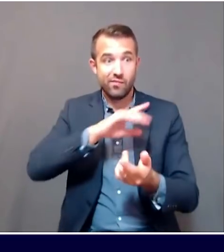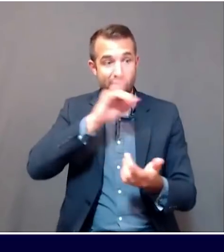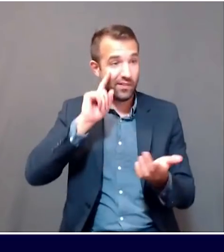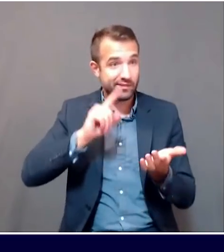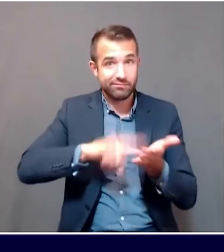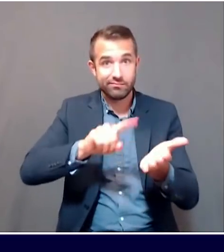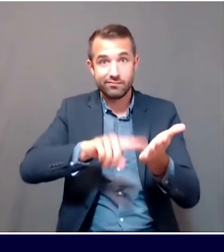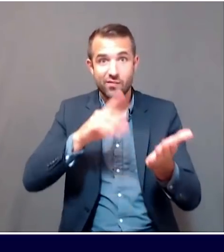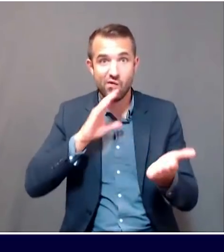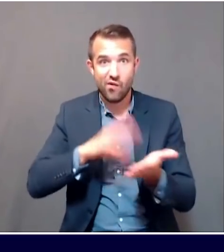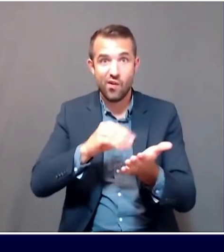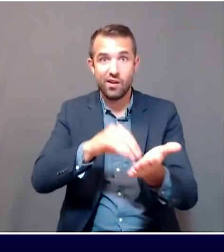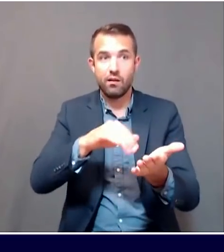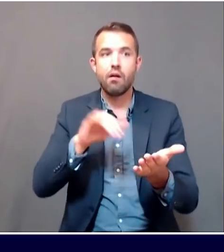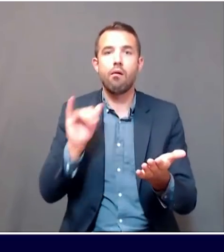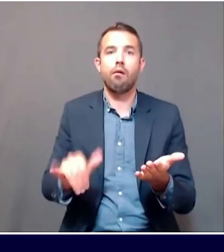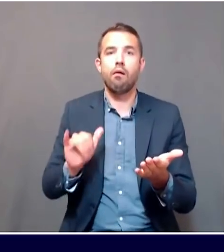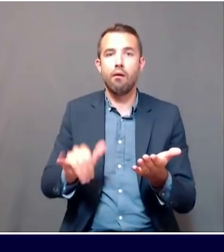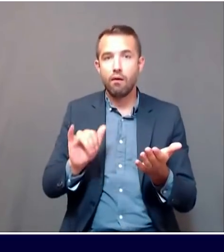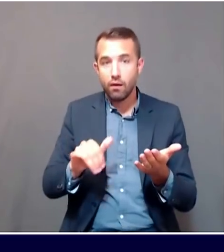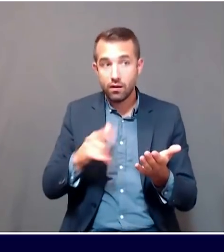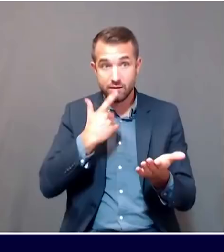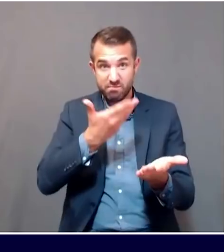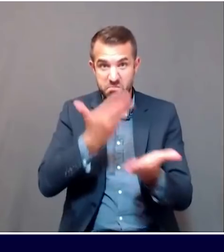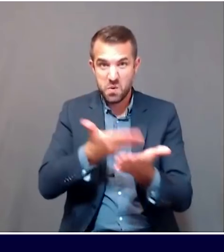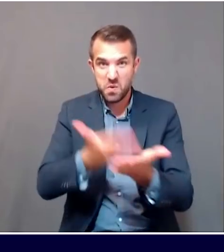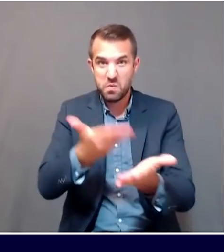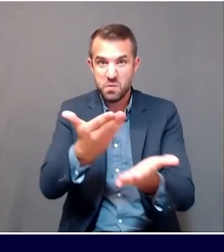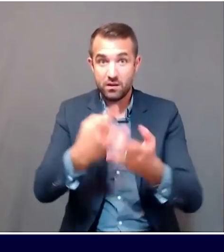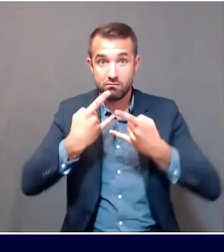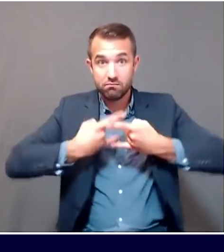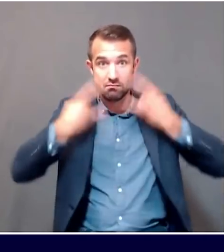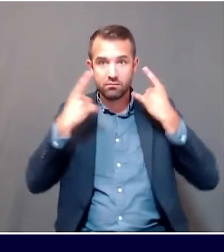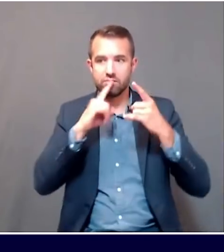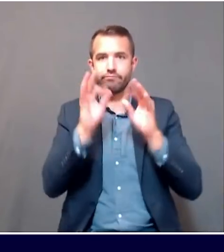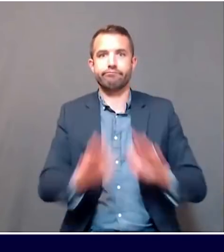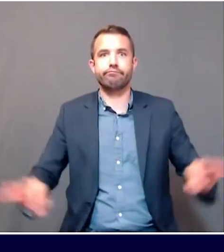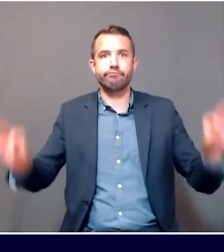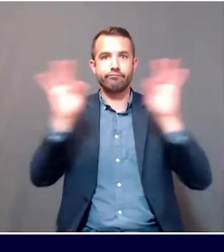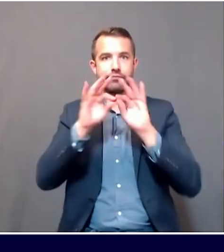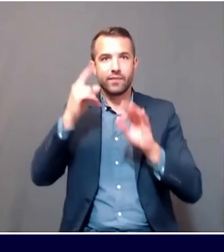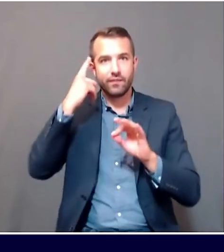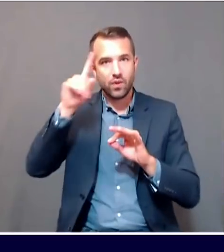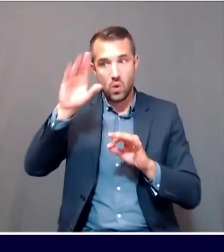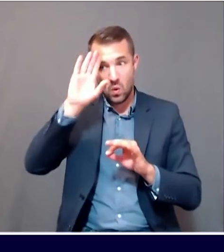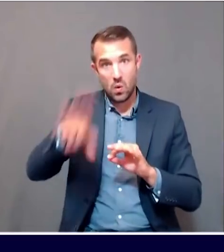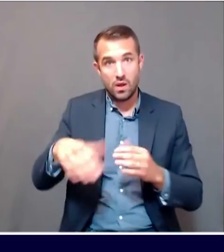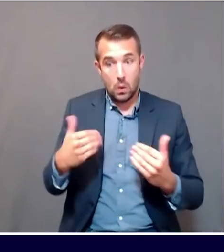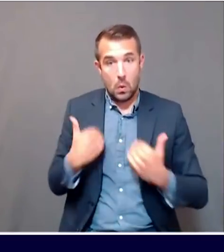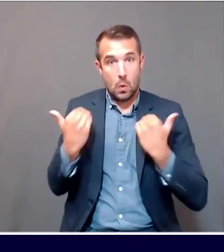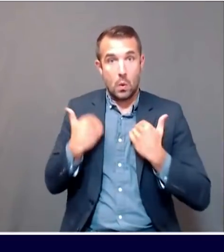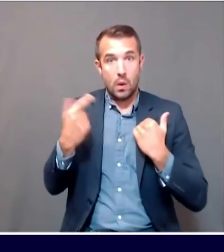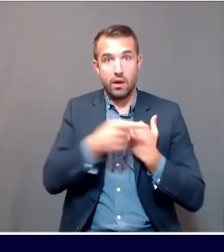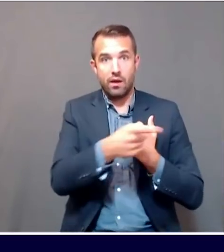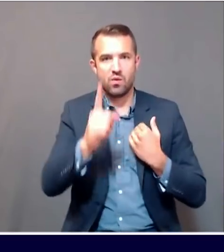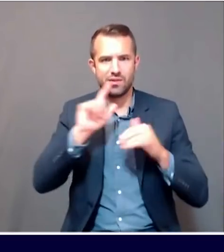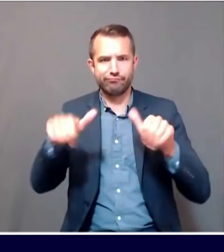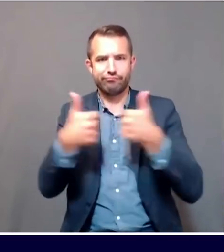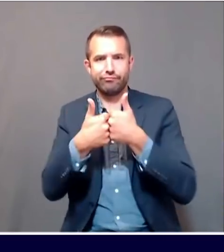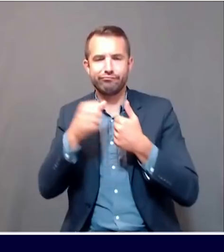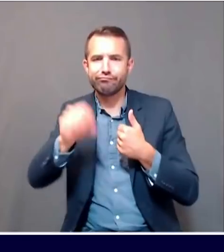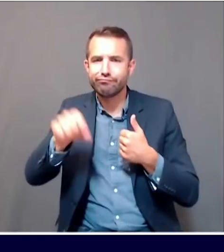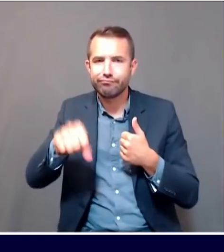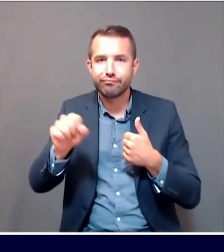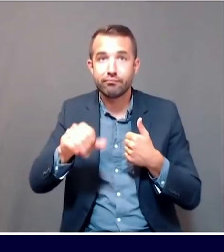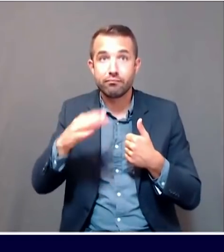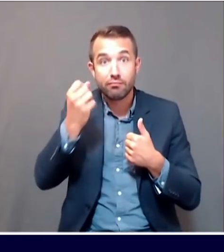coverings, even as that may as challenging as that may be in younger kids, the value that can have in keeping them safe. I think